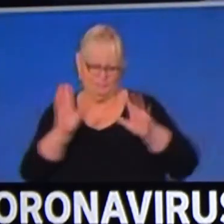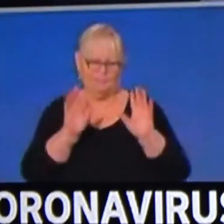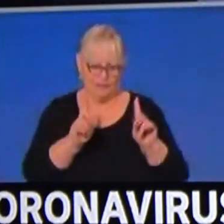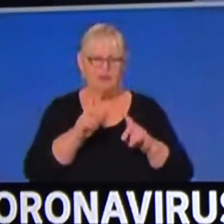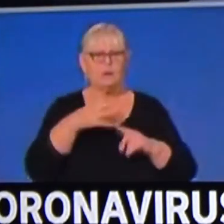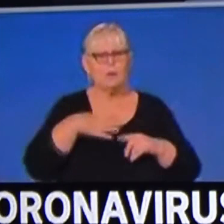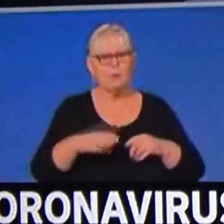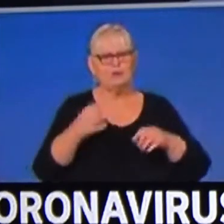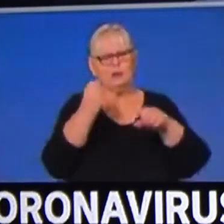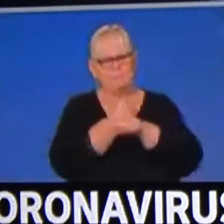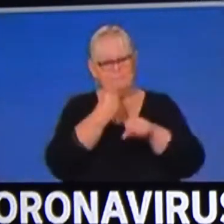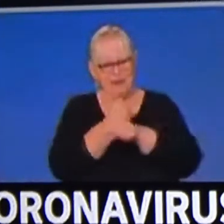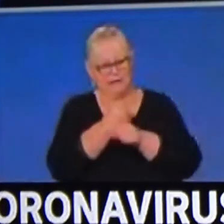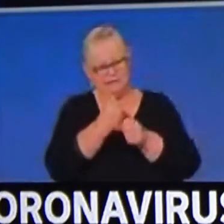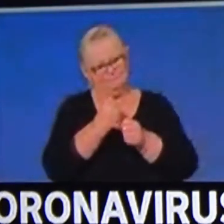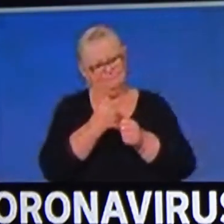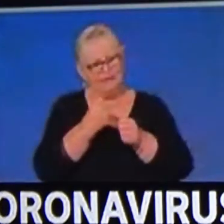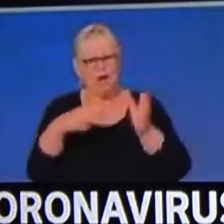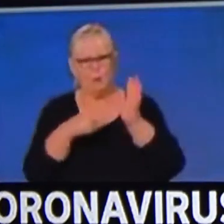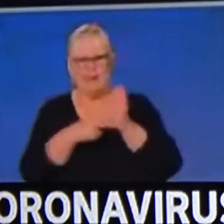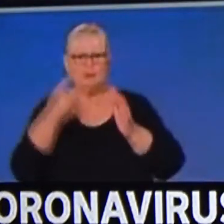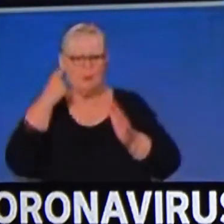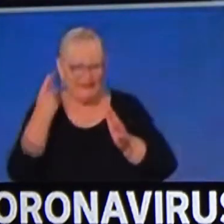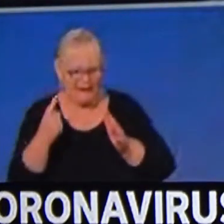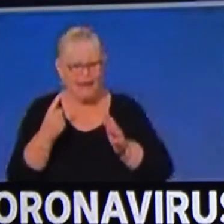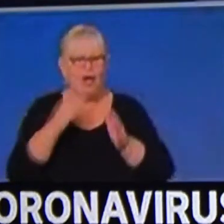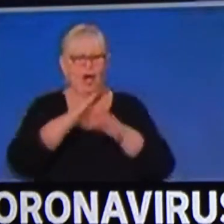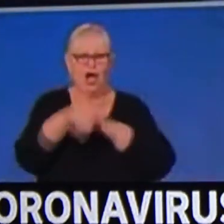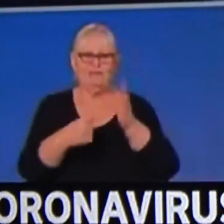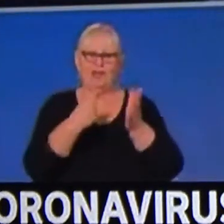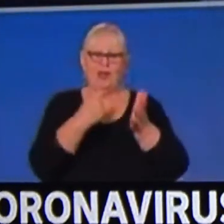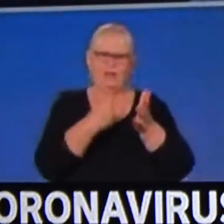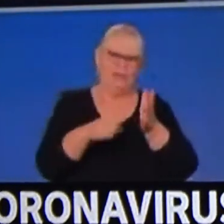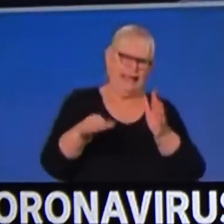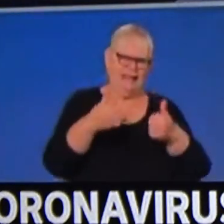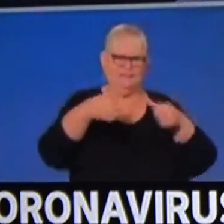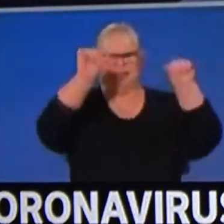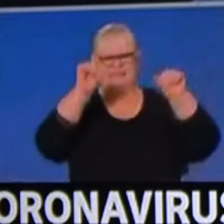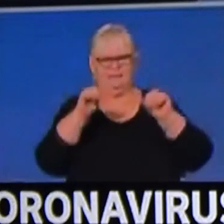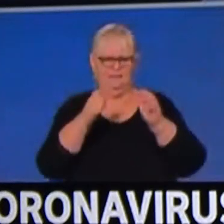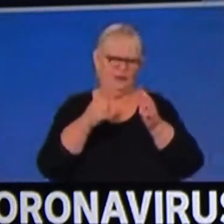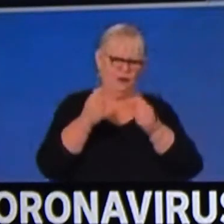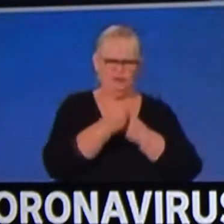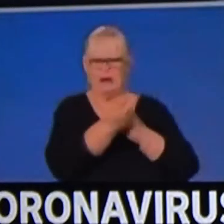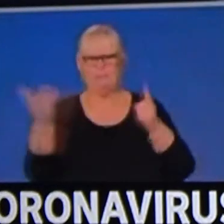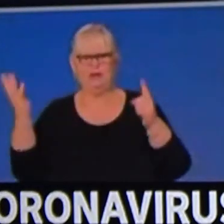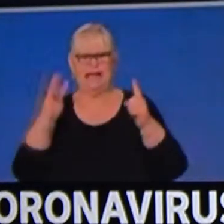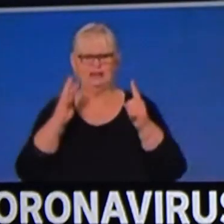the effective reproduction rate. Now, I'm not going to give you a lecture on that. I'm going to let Professor Murphy do that and take you